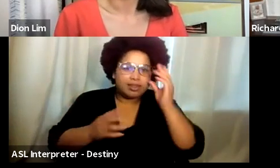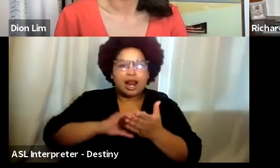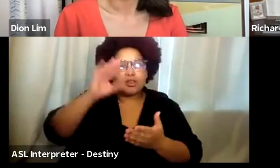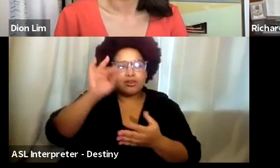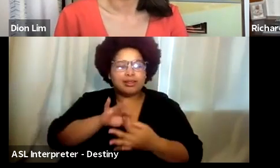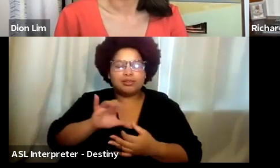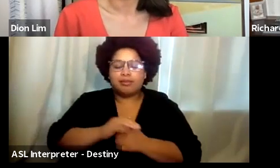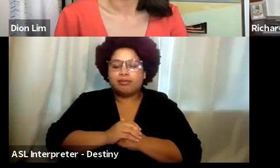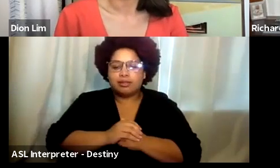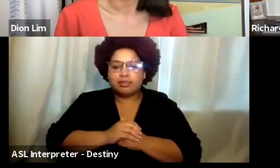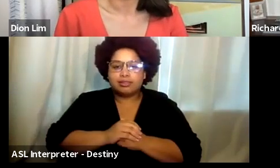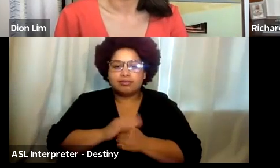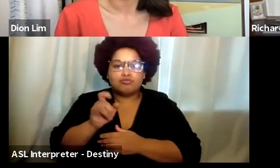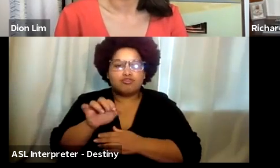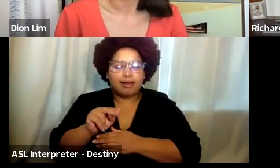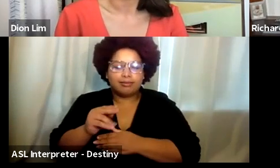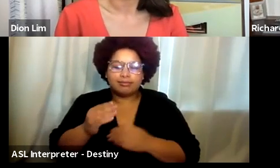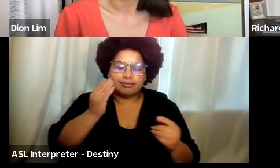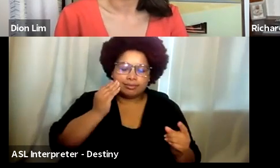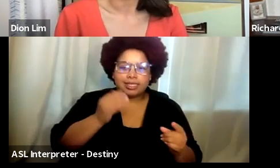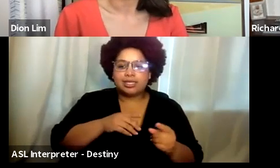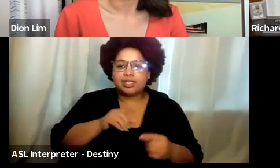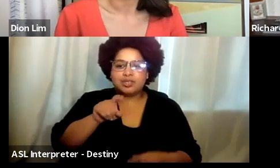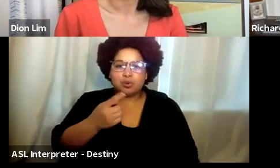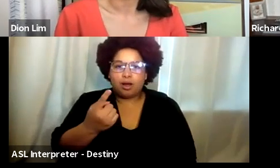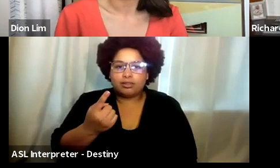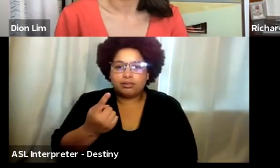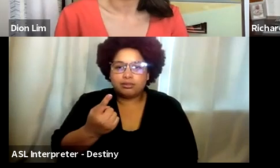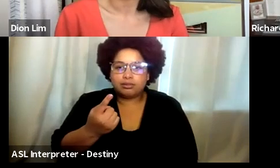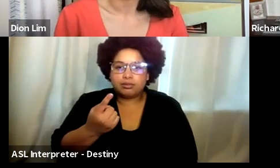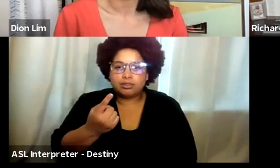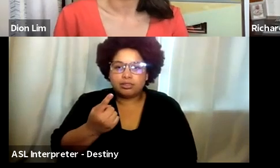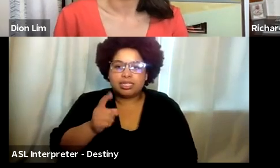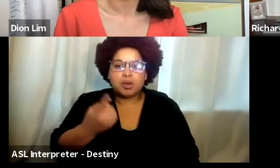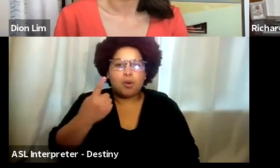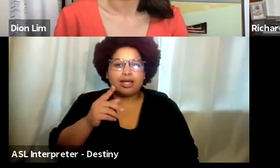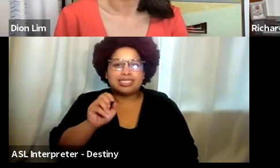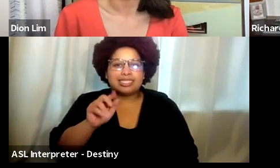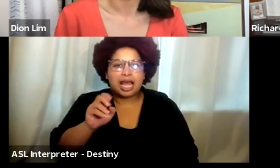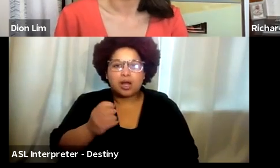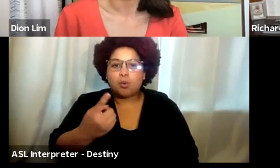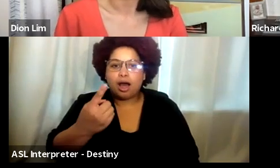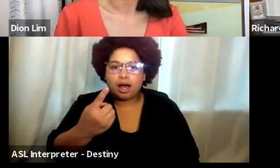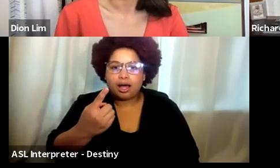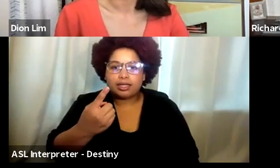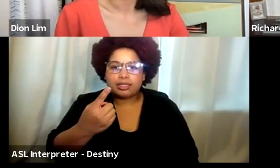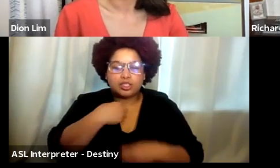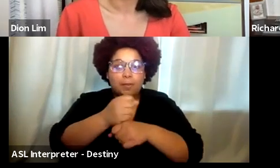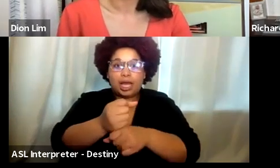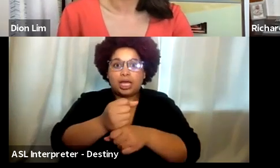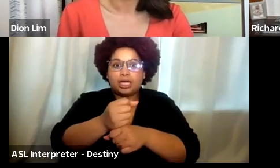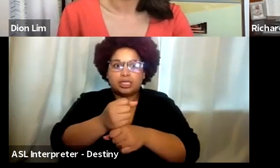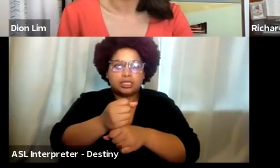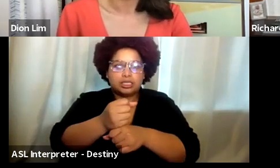that, which Brian can attest to as well, which is like, it only needs one. You just give them one, like, just give me one take. That's all they need, is one take to then create,